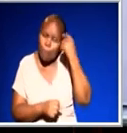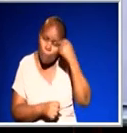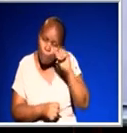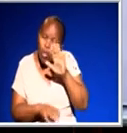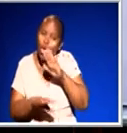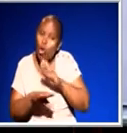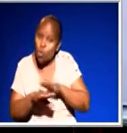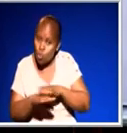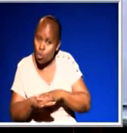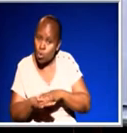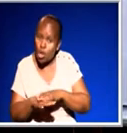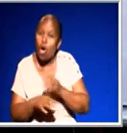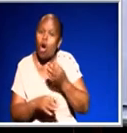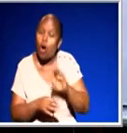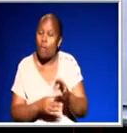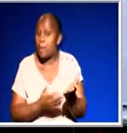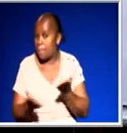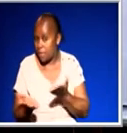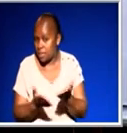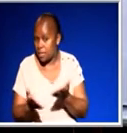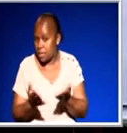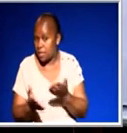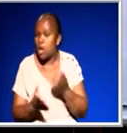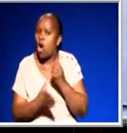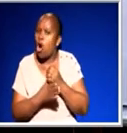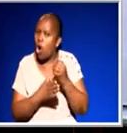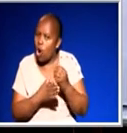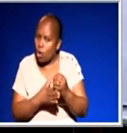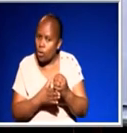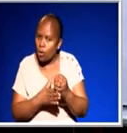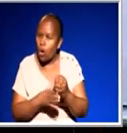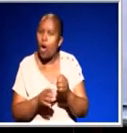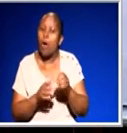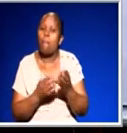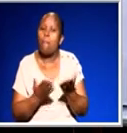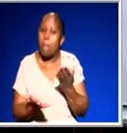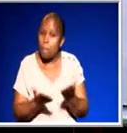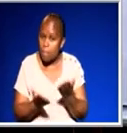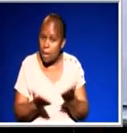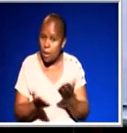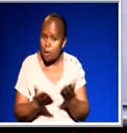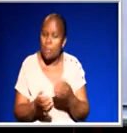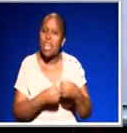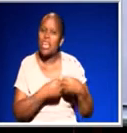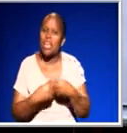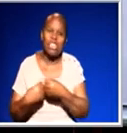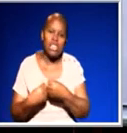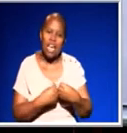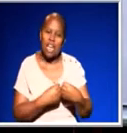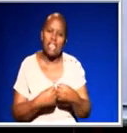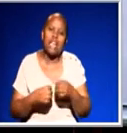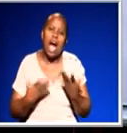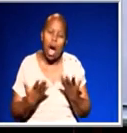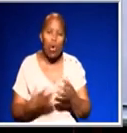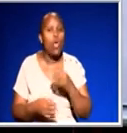good performance of the business, or they can challenge the